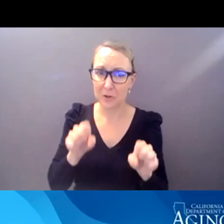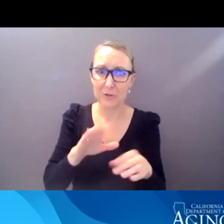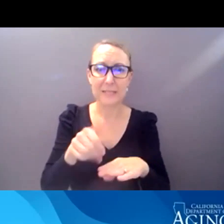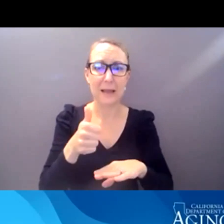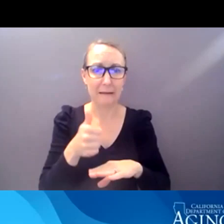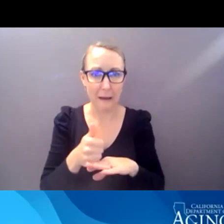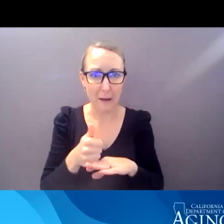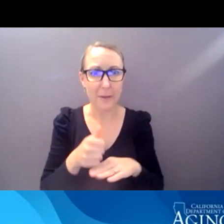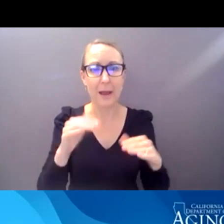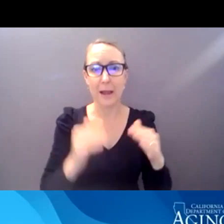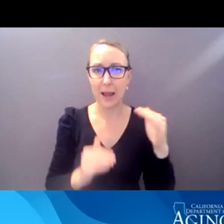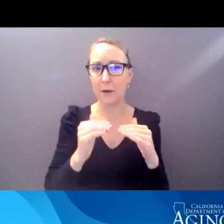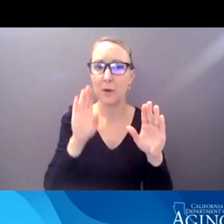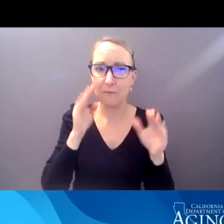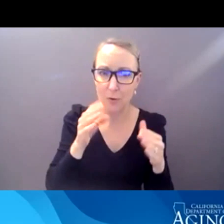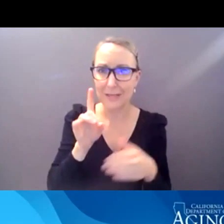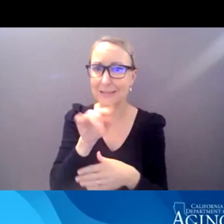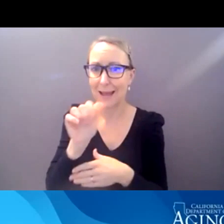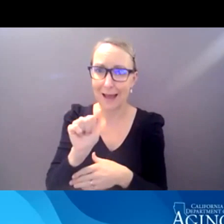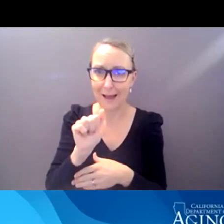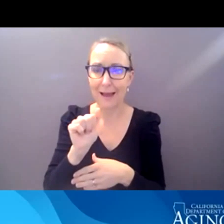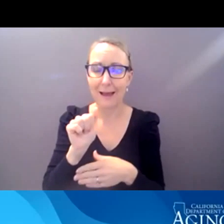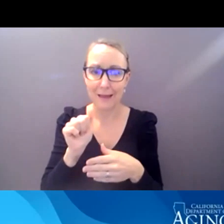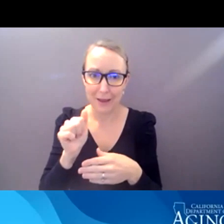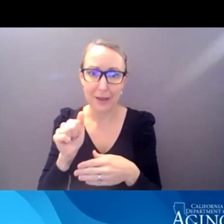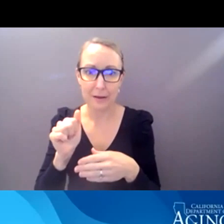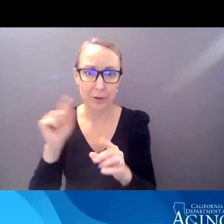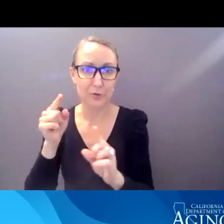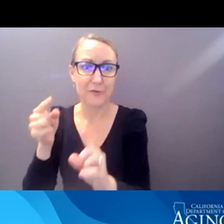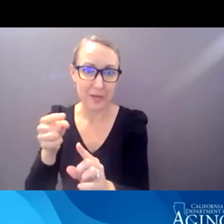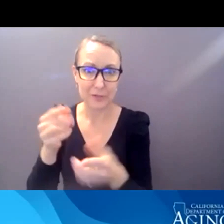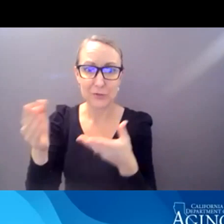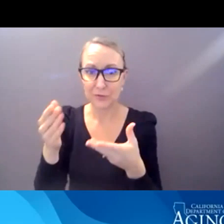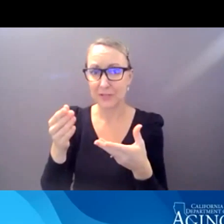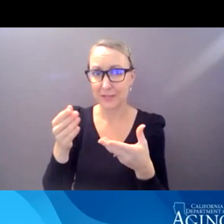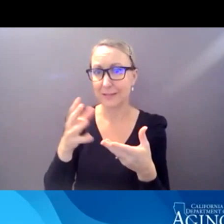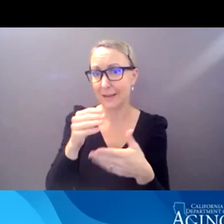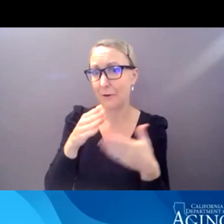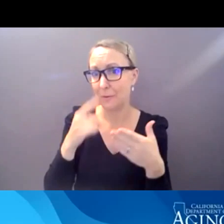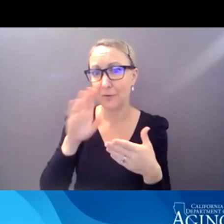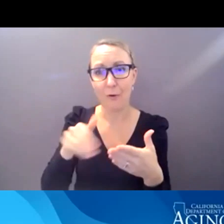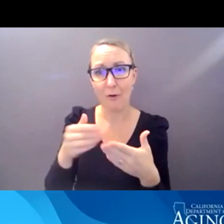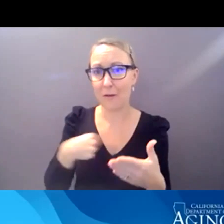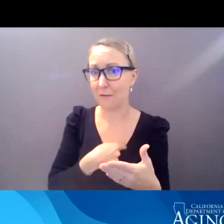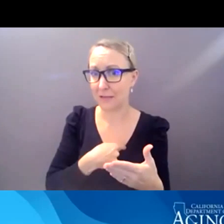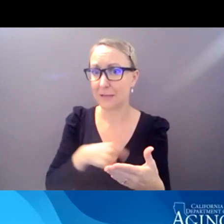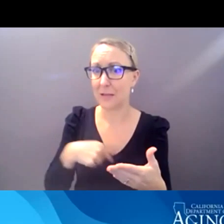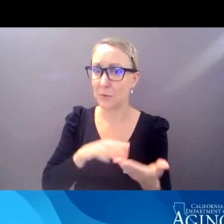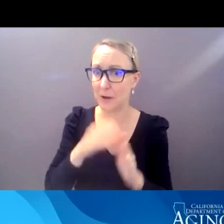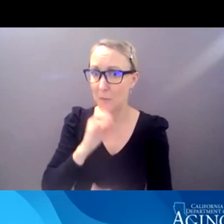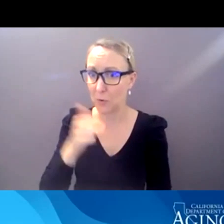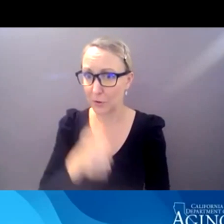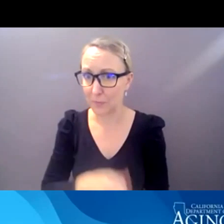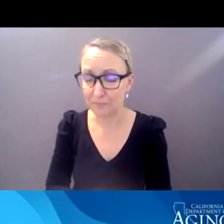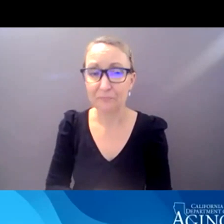data-driven services and outcomes to all of us as we age. It's only a framework, and we'll talk about it here more on this